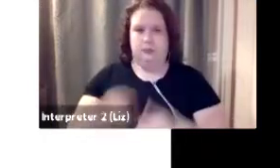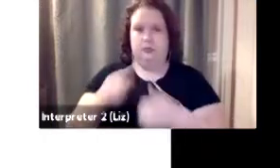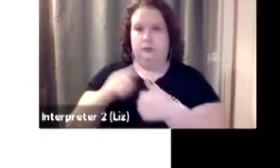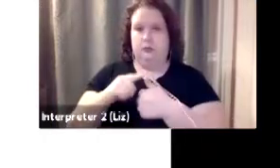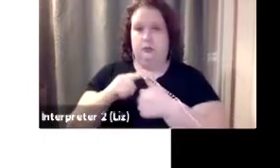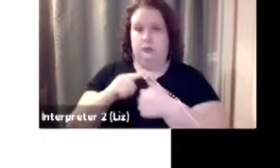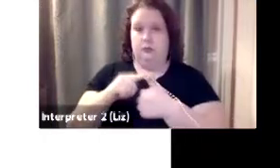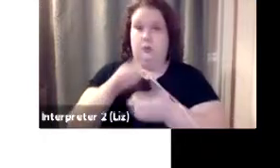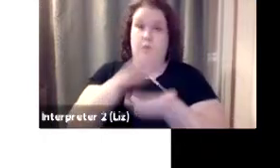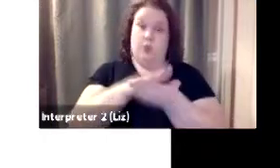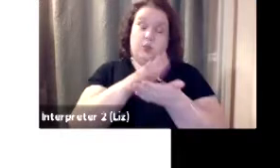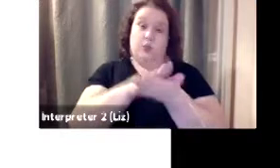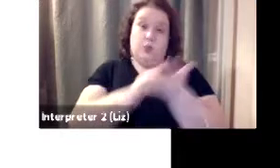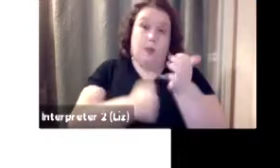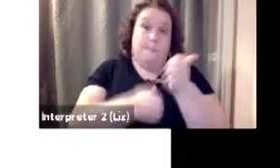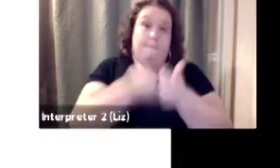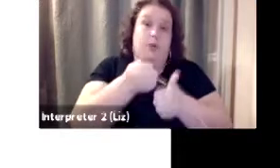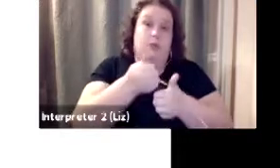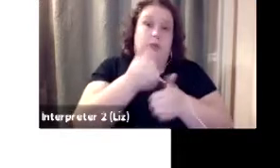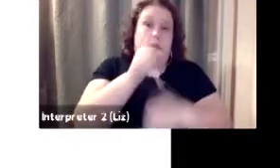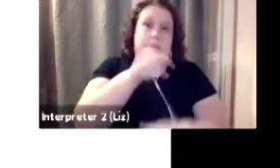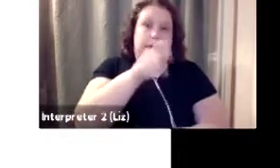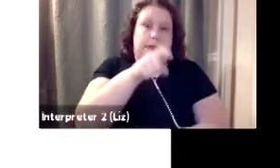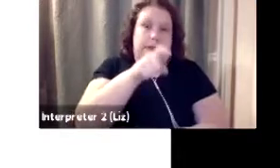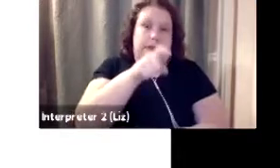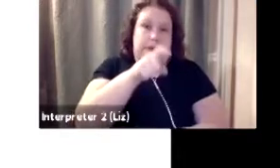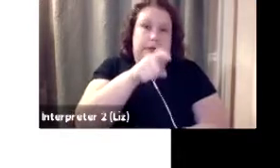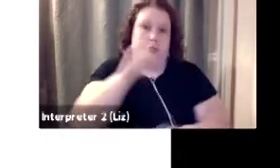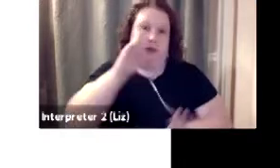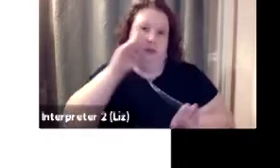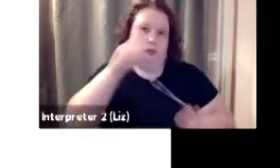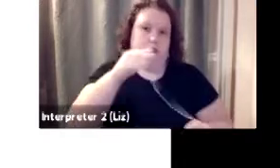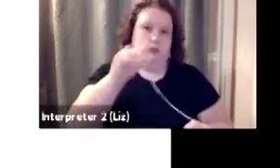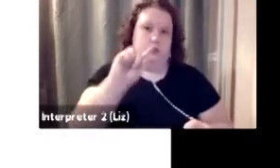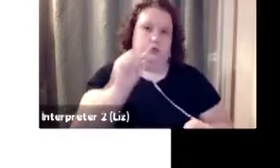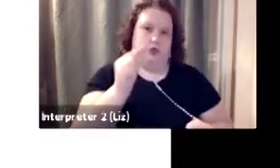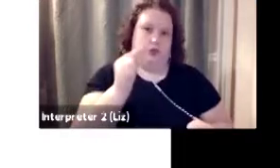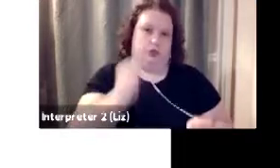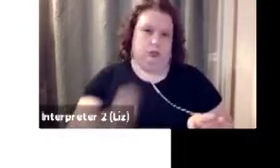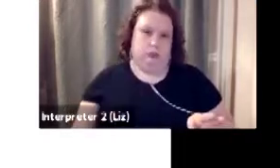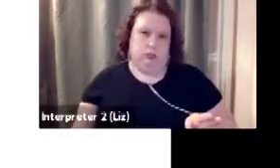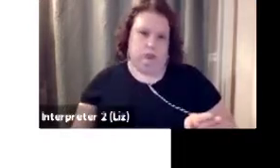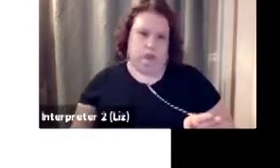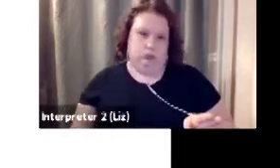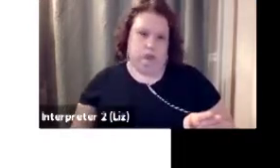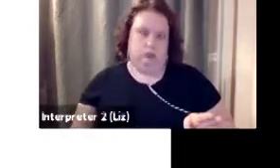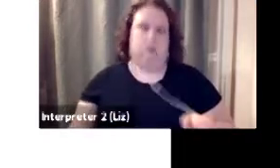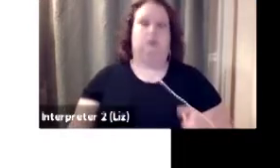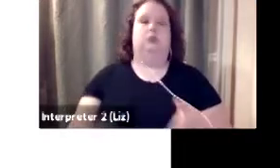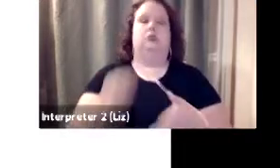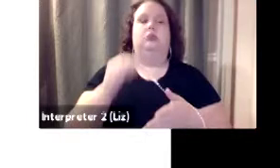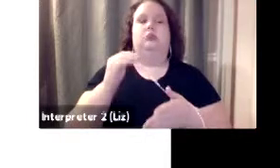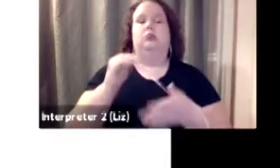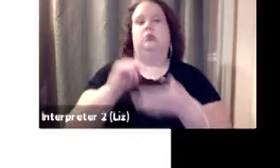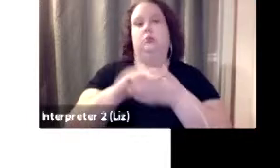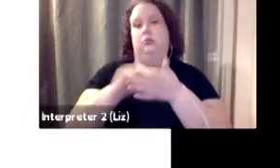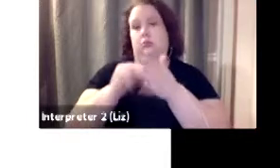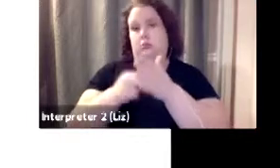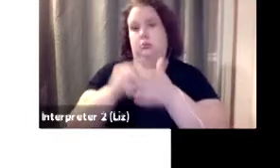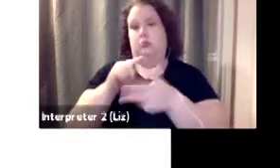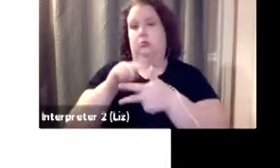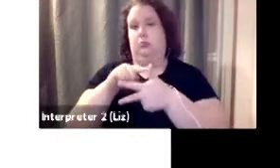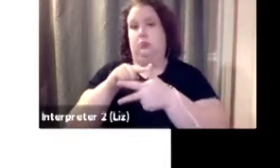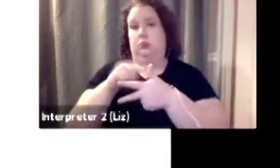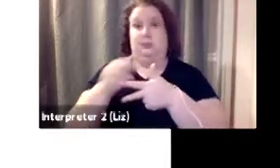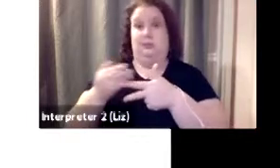to address schools with the highest need, uh, within the district. Uh, that means that we're the highest need.